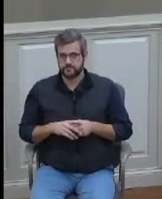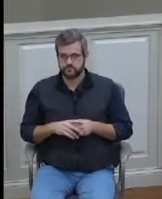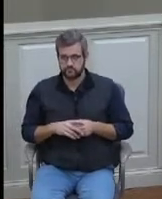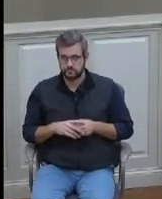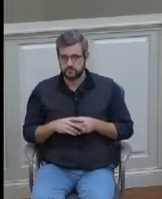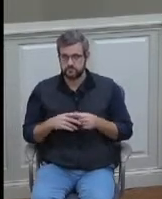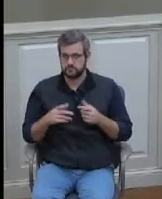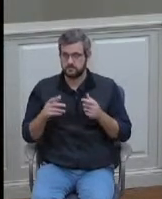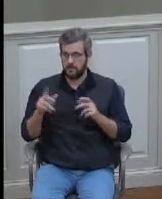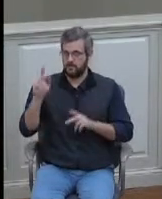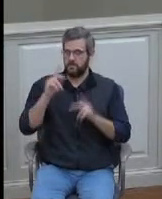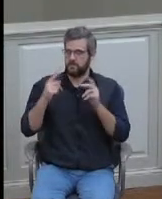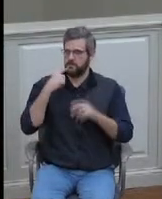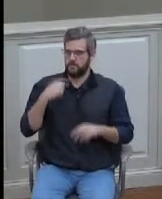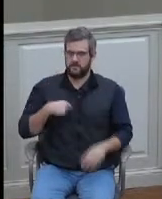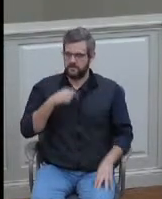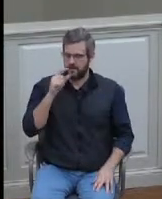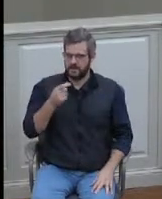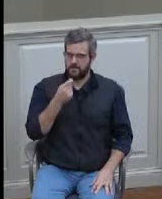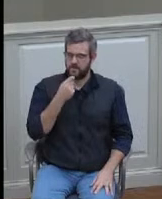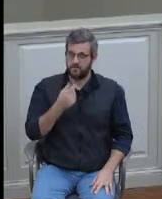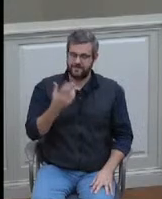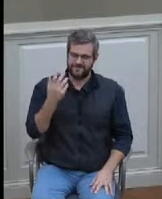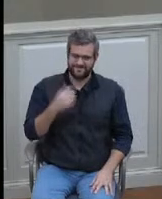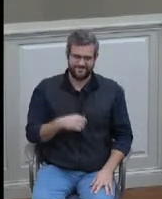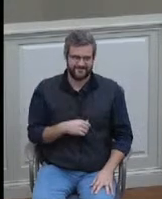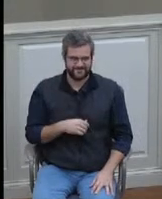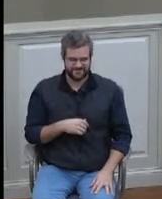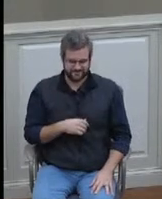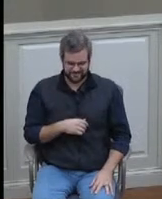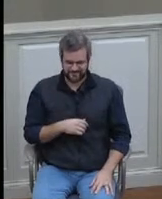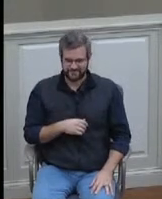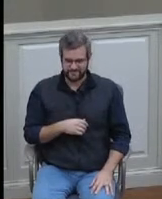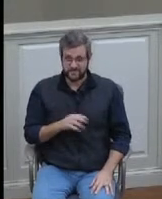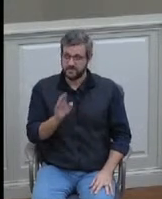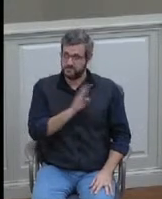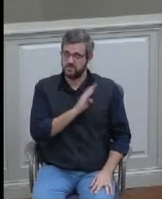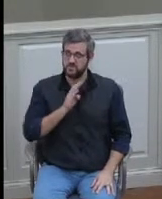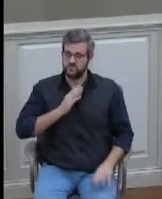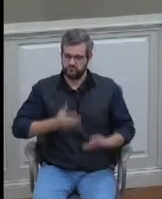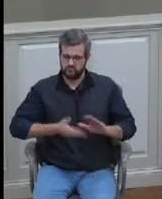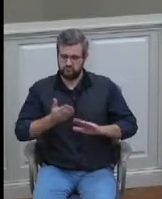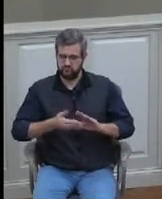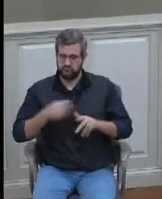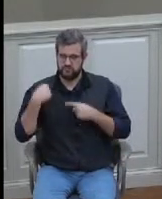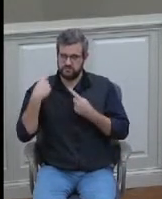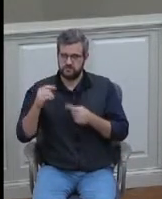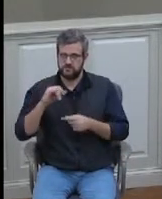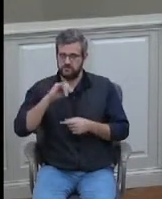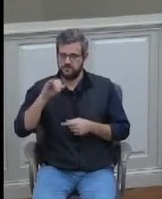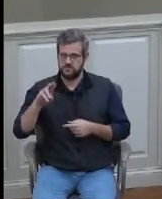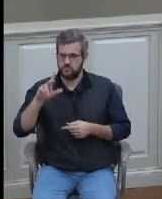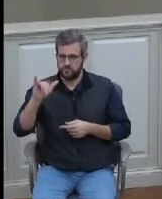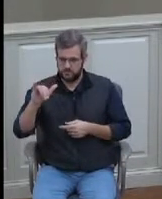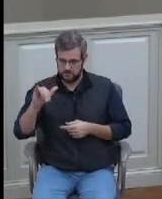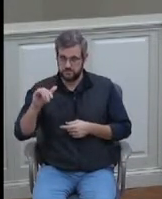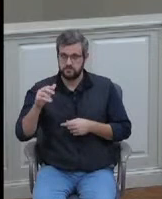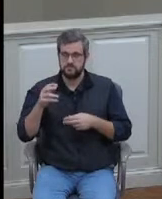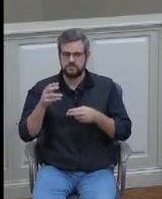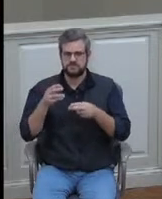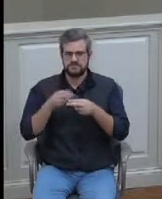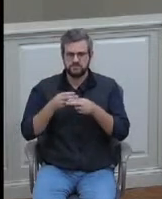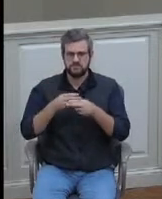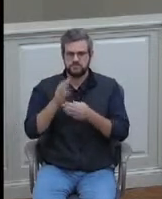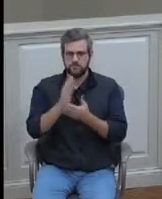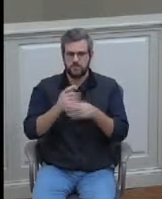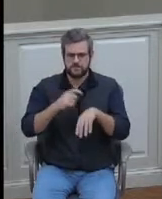People don't usually think I need a microphone, but so we've been run by the board since July. We had an interim,